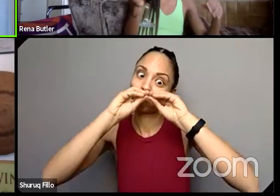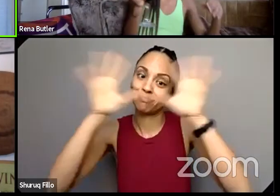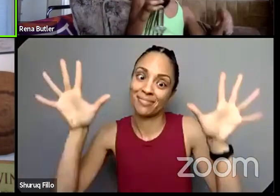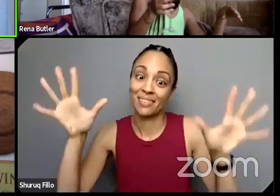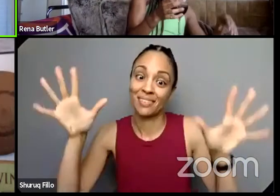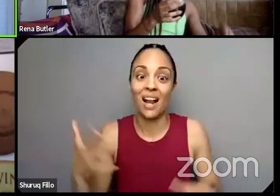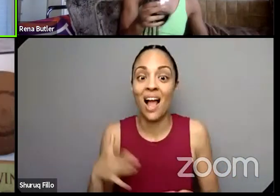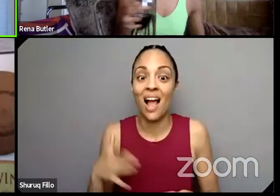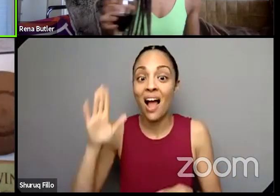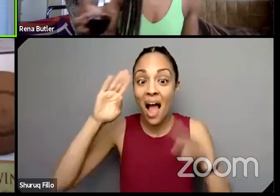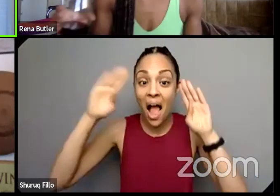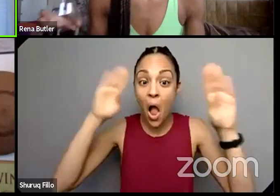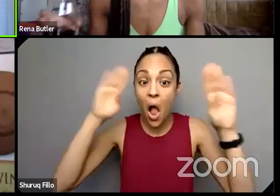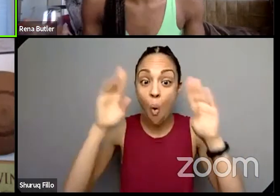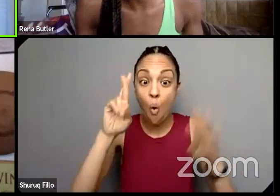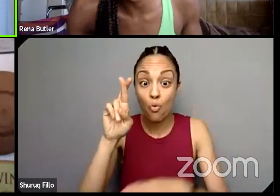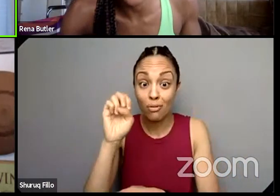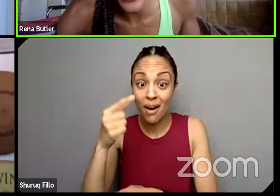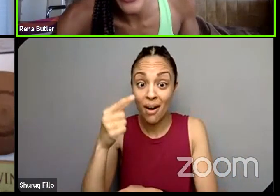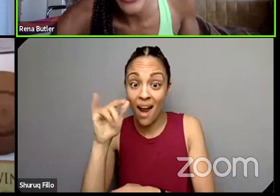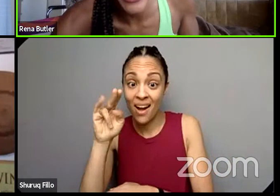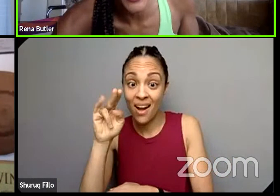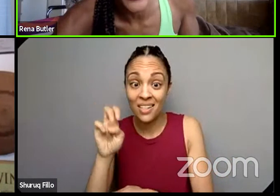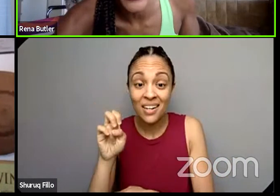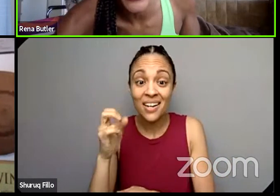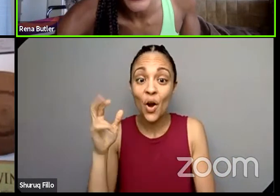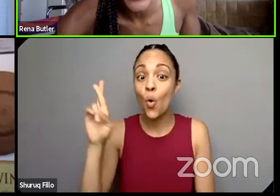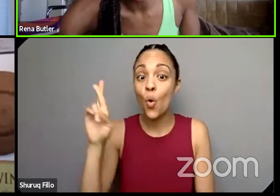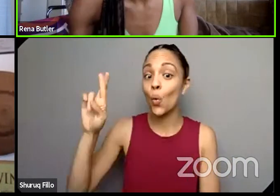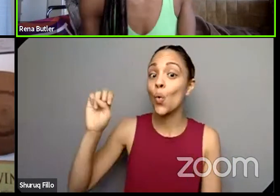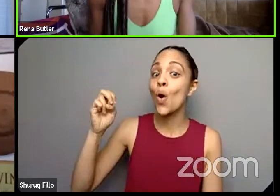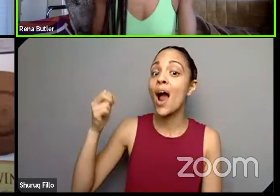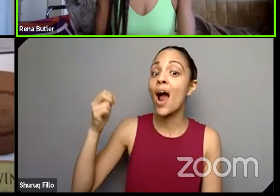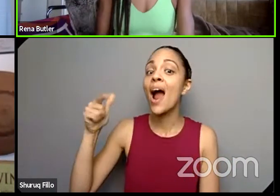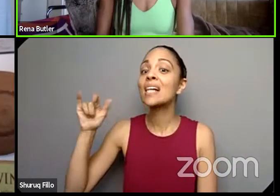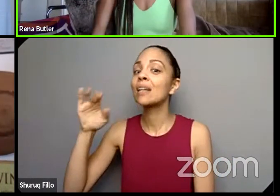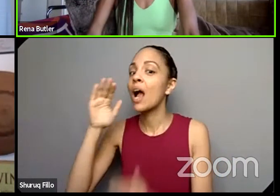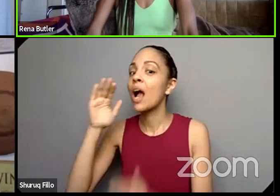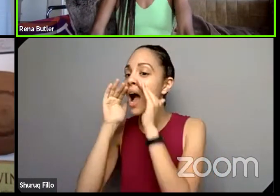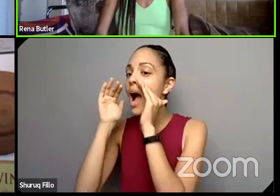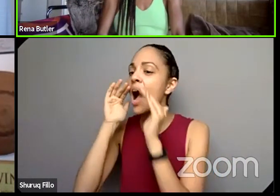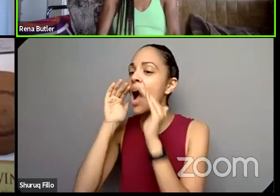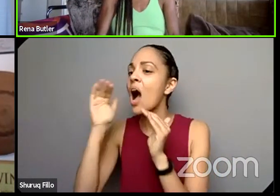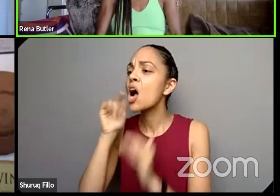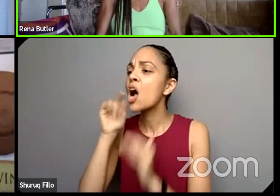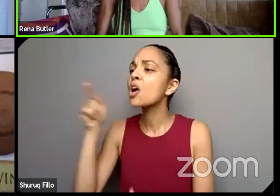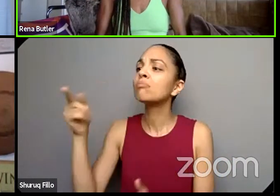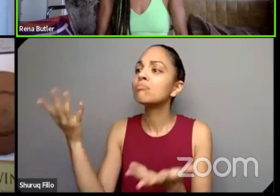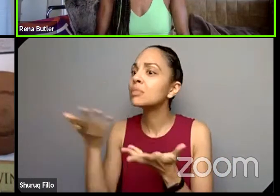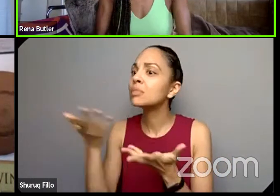Calling Reggie Wilson. See, look. Look. He's not even on camera.